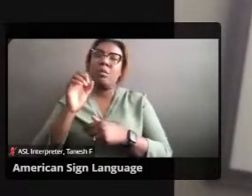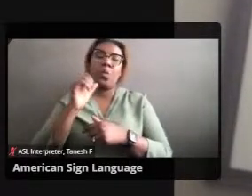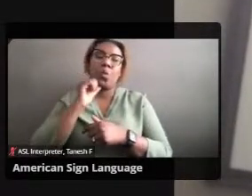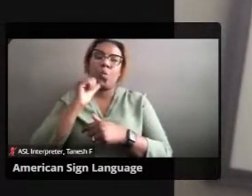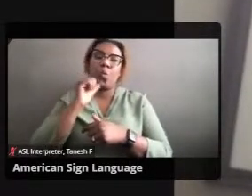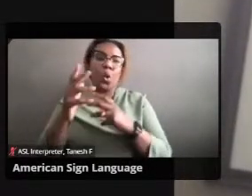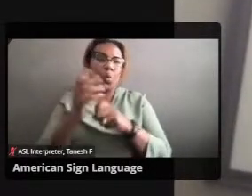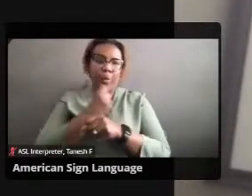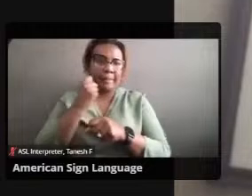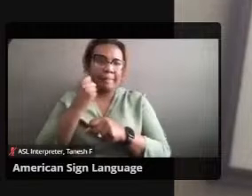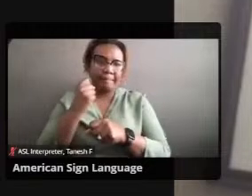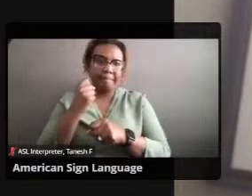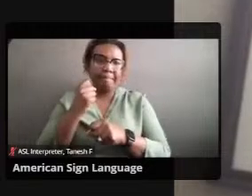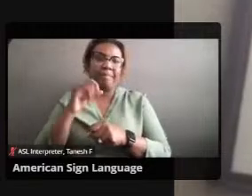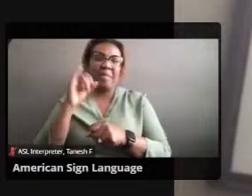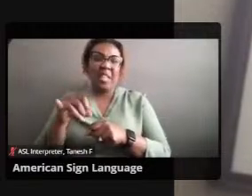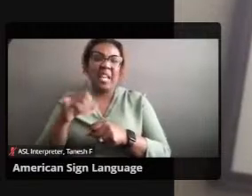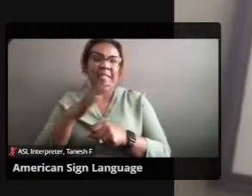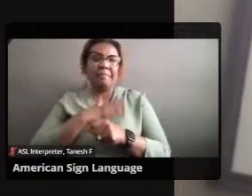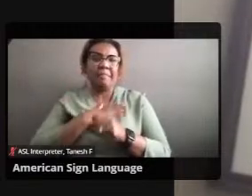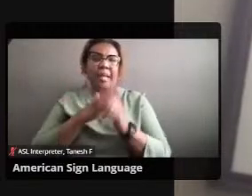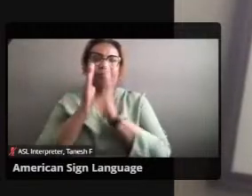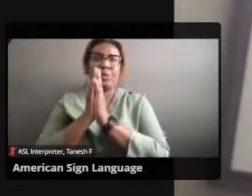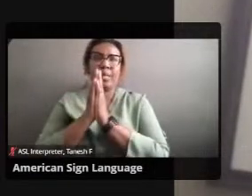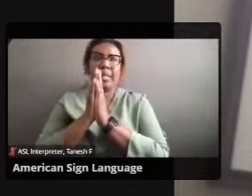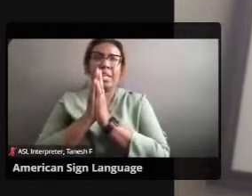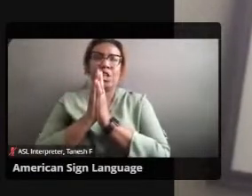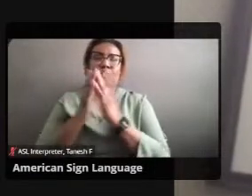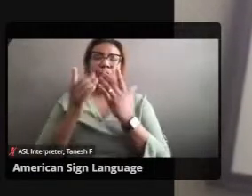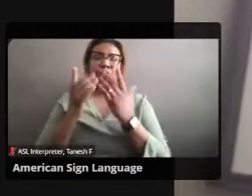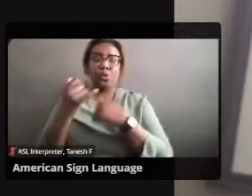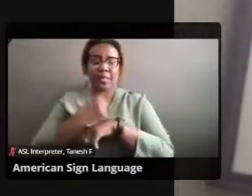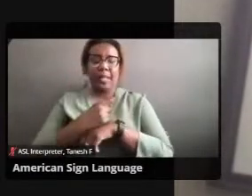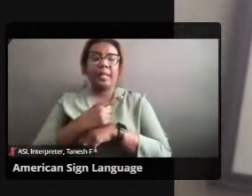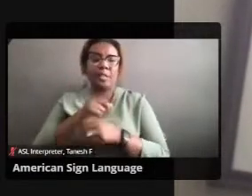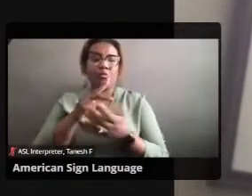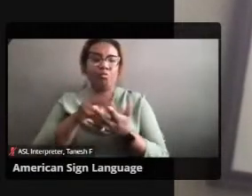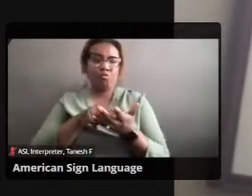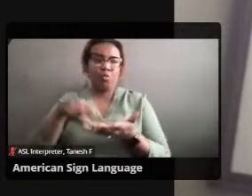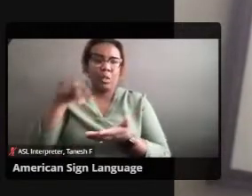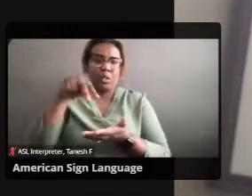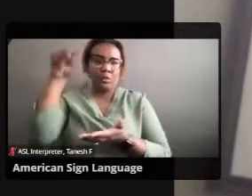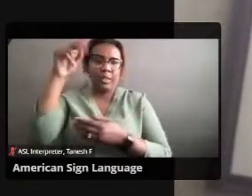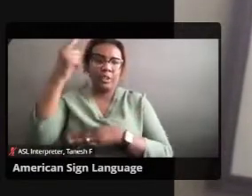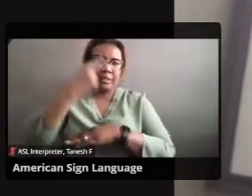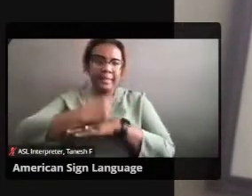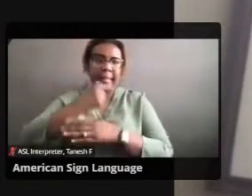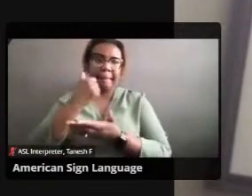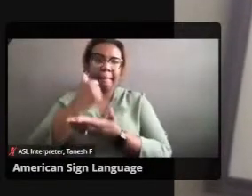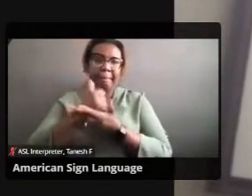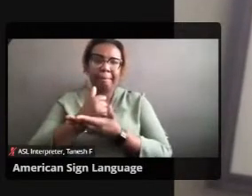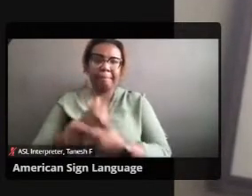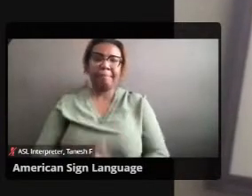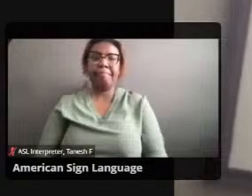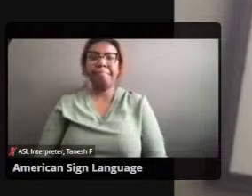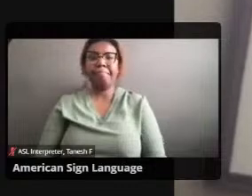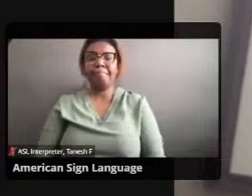is my prayer today, this Resurrection Day. Amen.